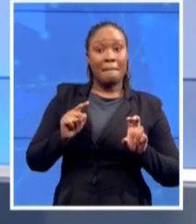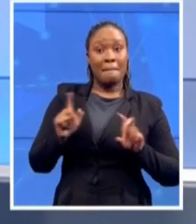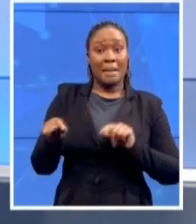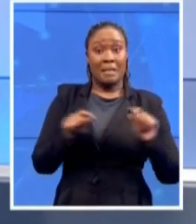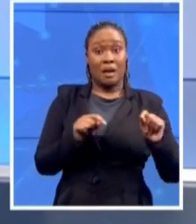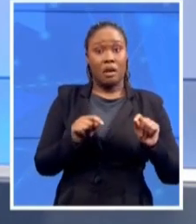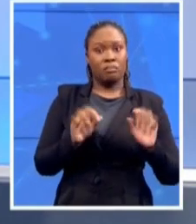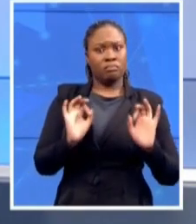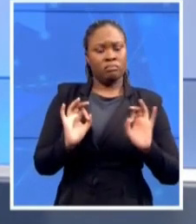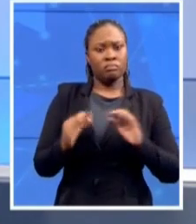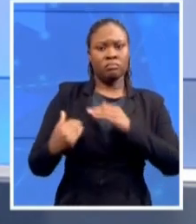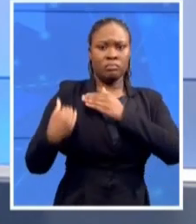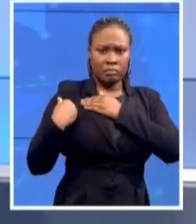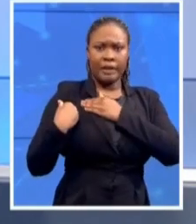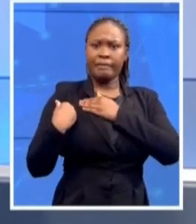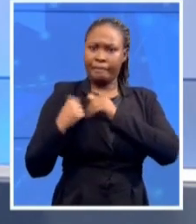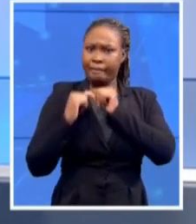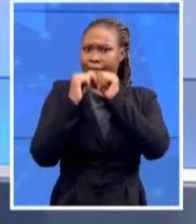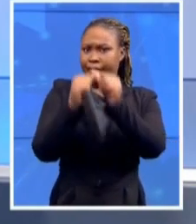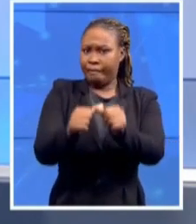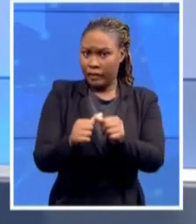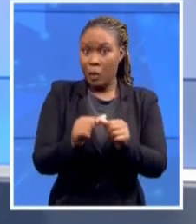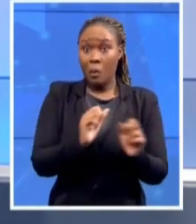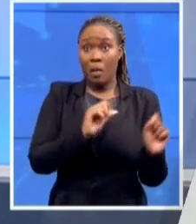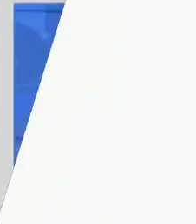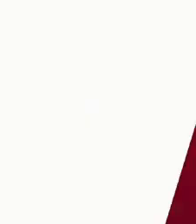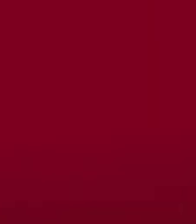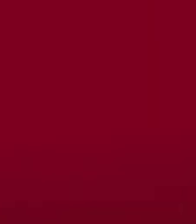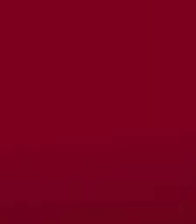we'll take you there right now.